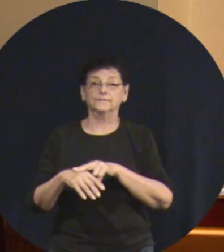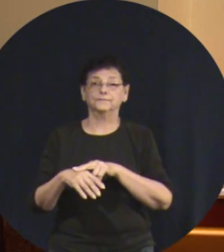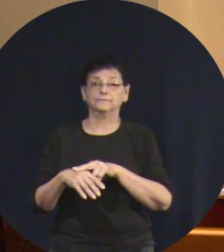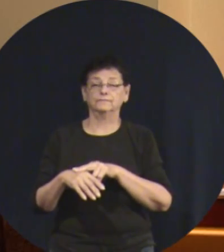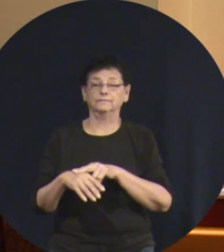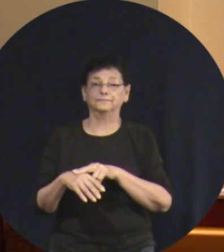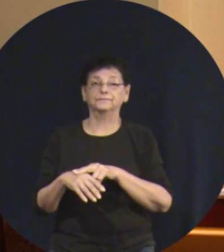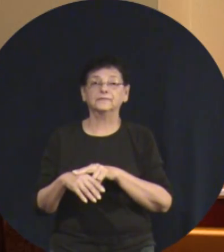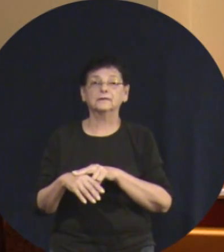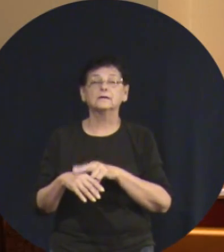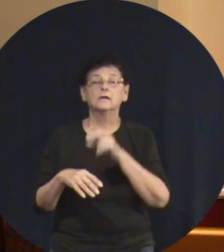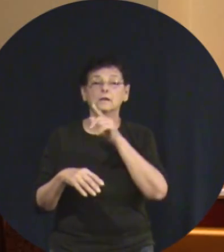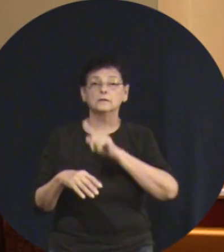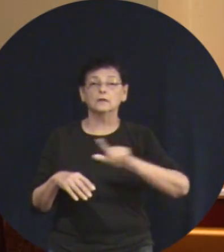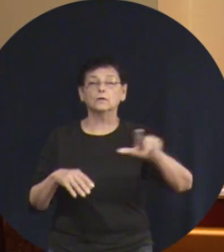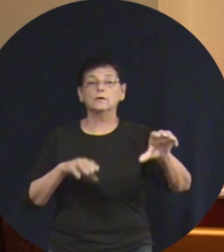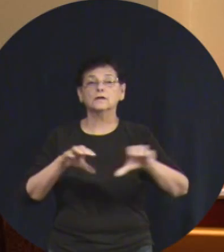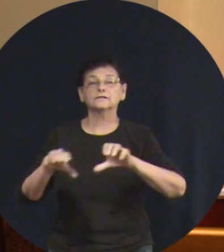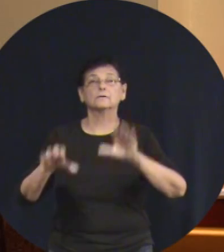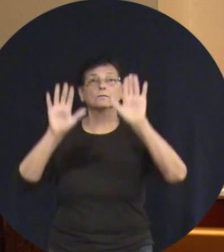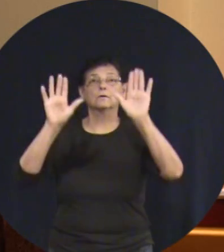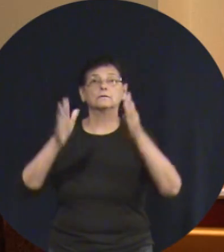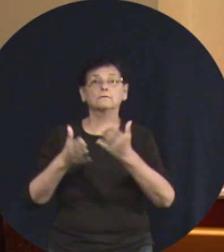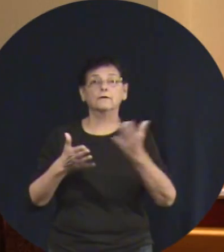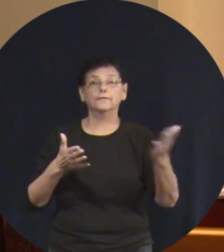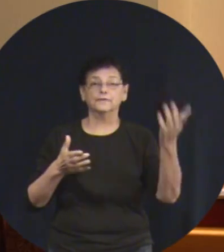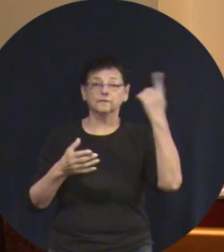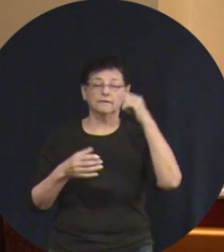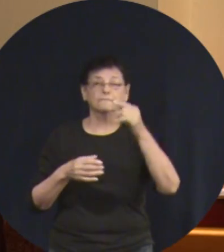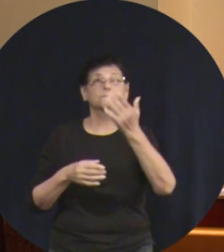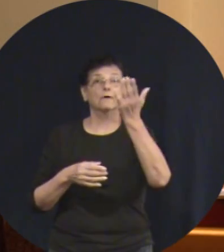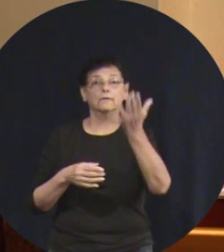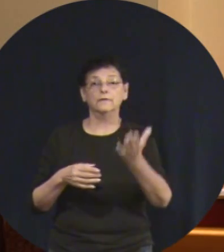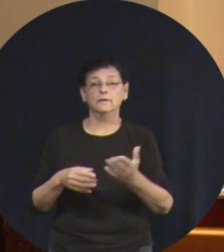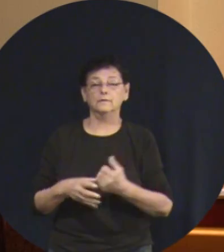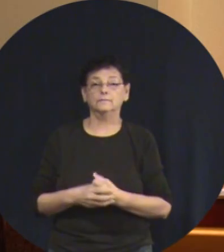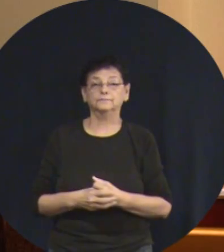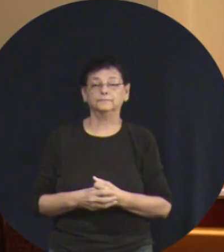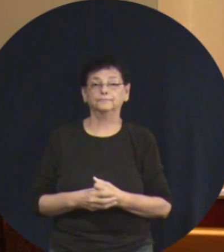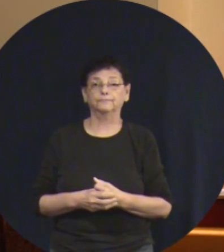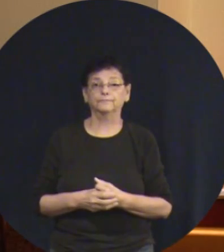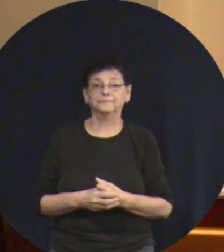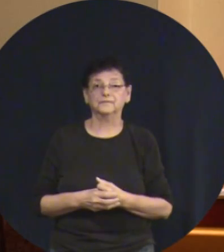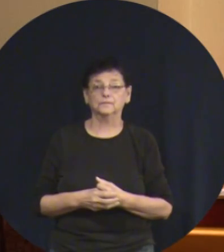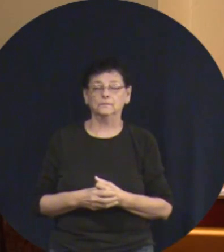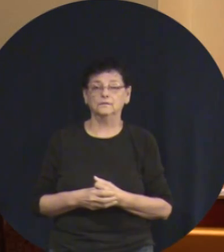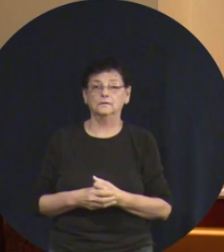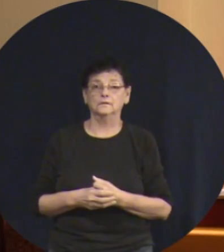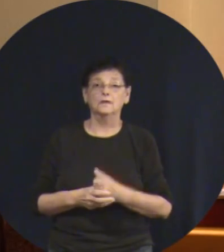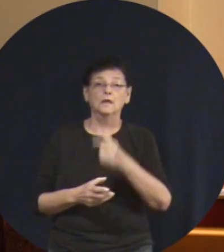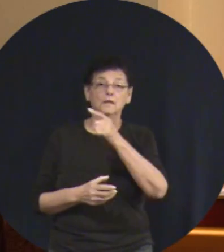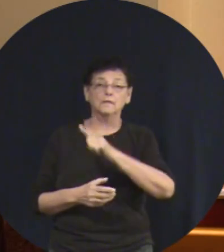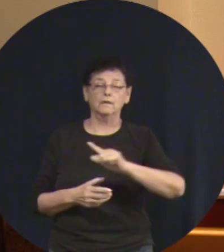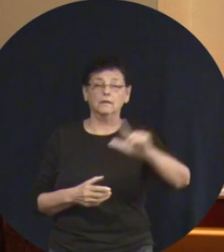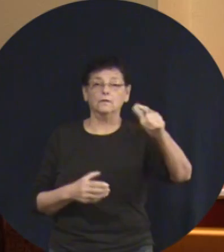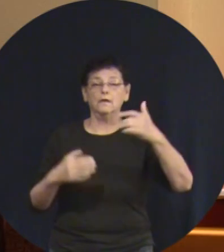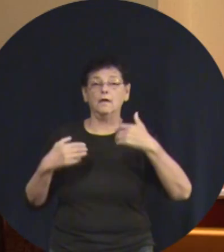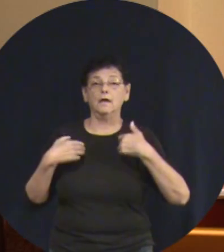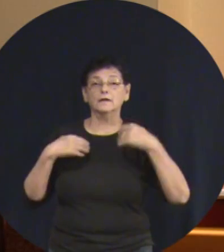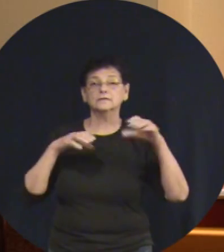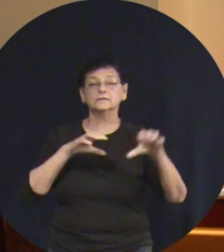nations, the Lord has done great things for them. The Lord has